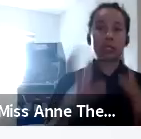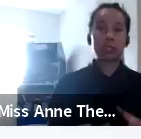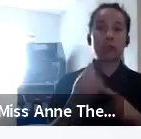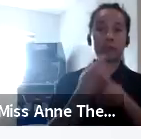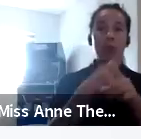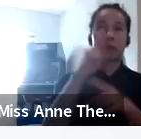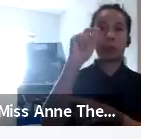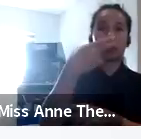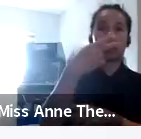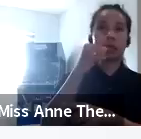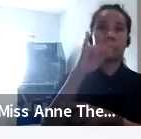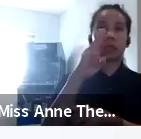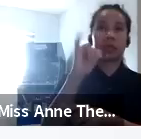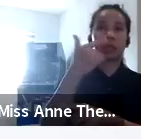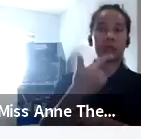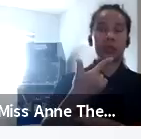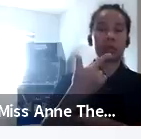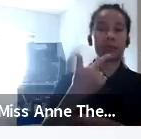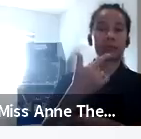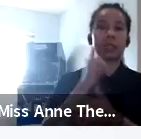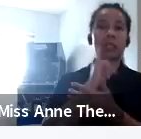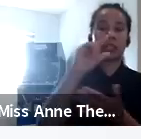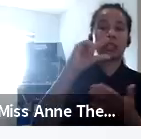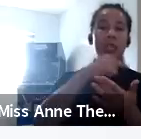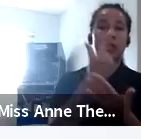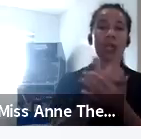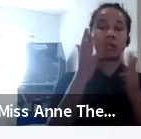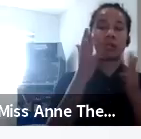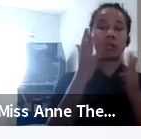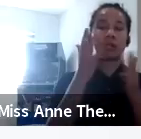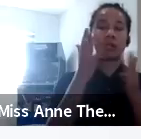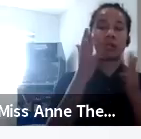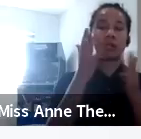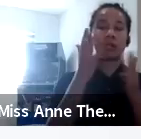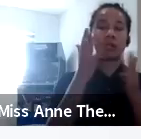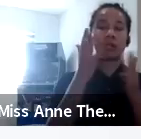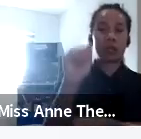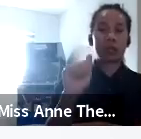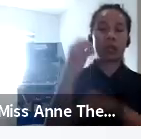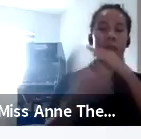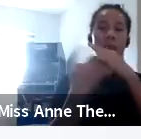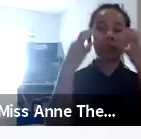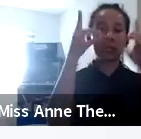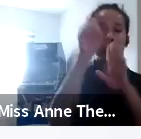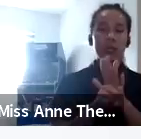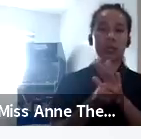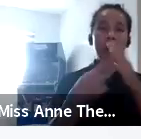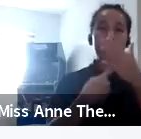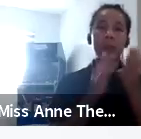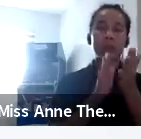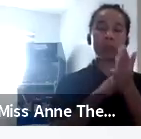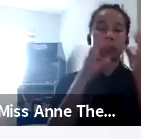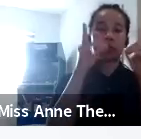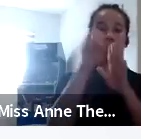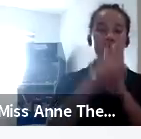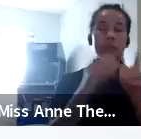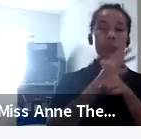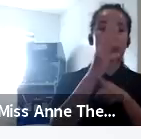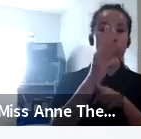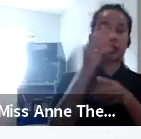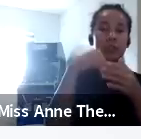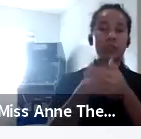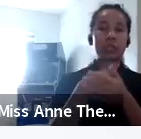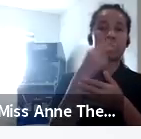City. She is a graduate of the Bachelor of Elementary Education, Preschool Education major in the